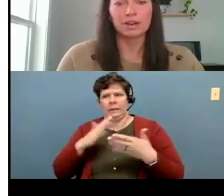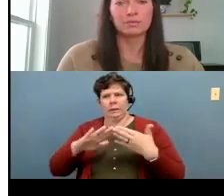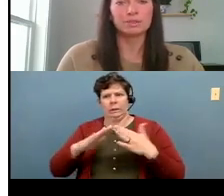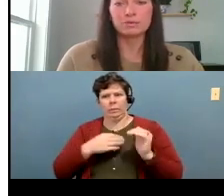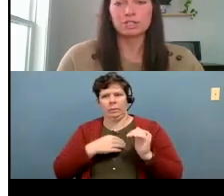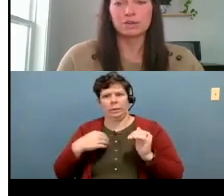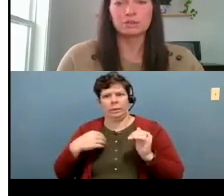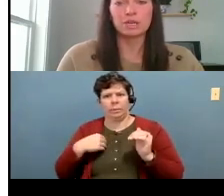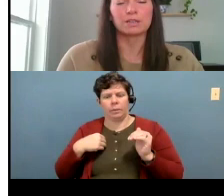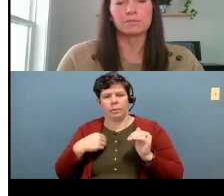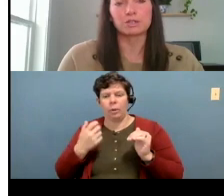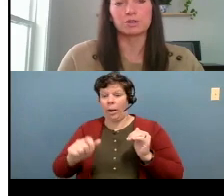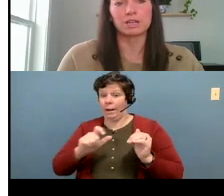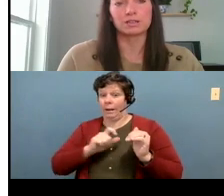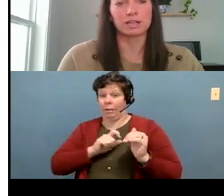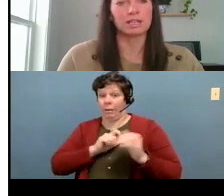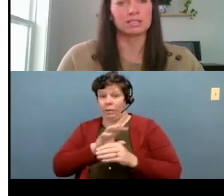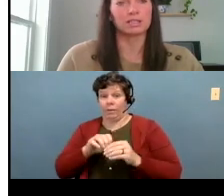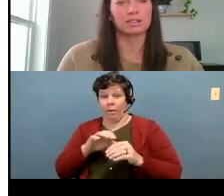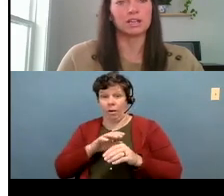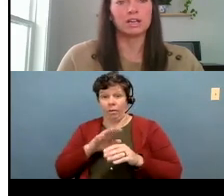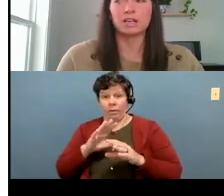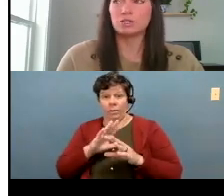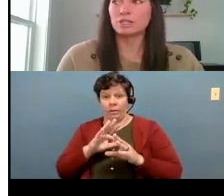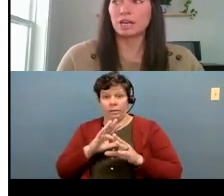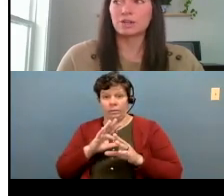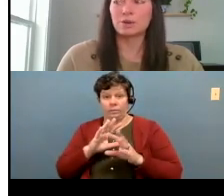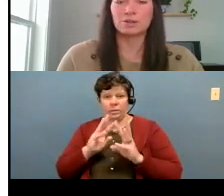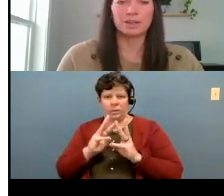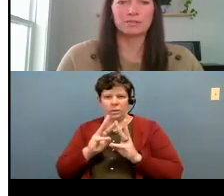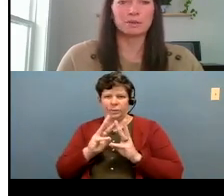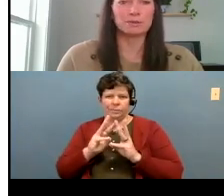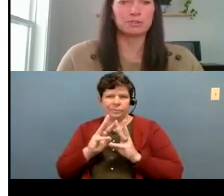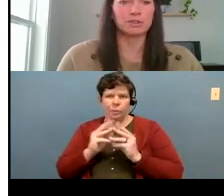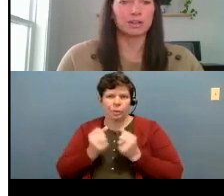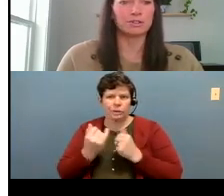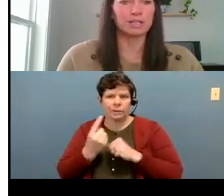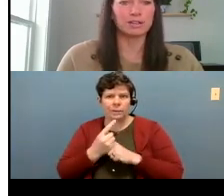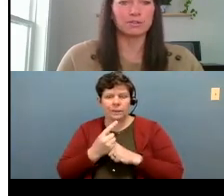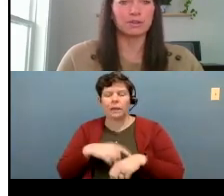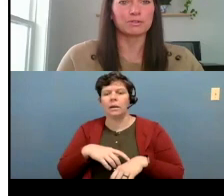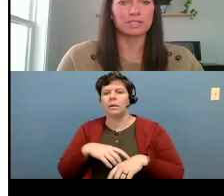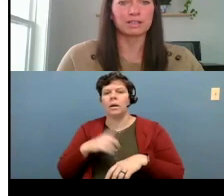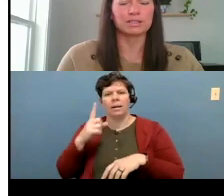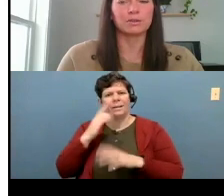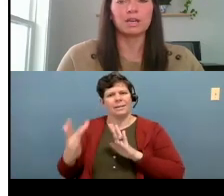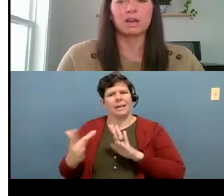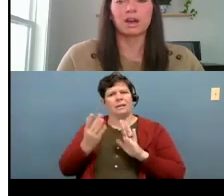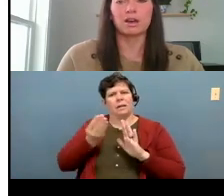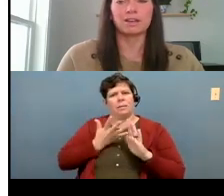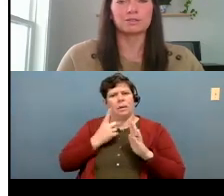line, please reach out to me and I can make sure that that case is entered. And not just Idaho, I know we have people tuning in from other states.